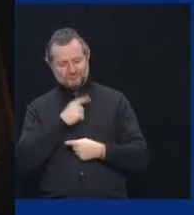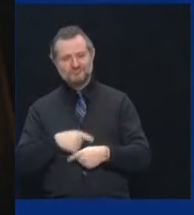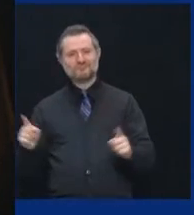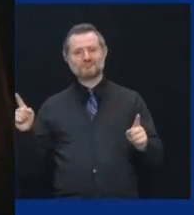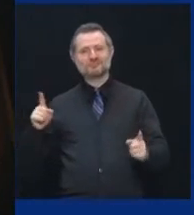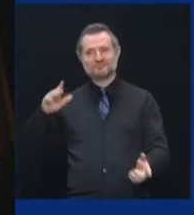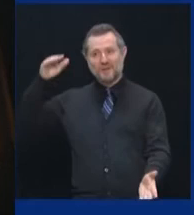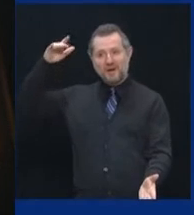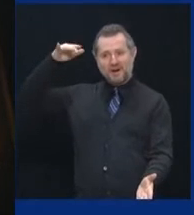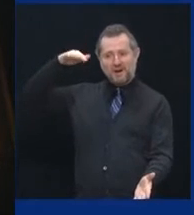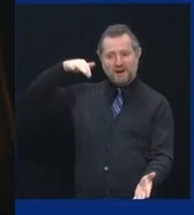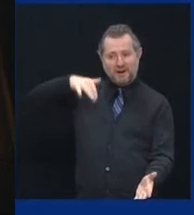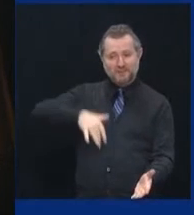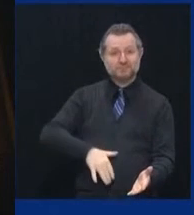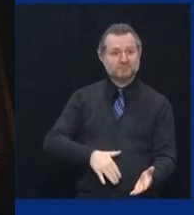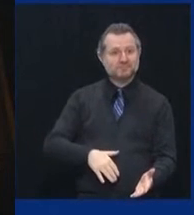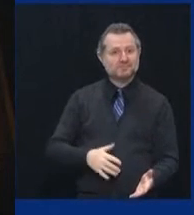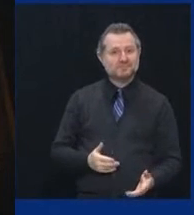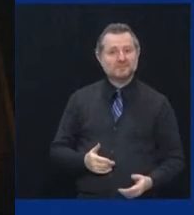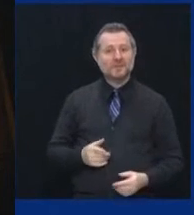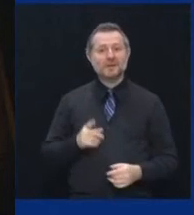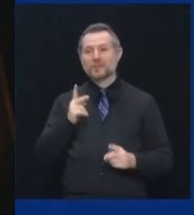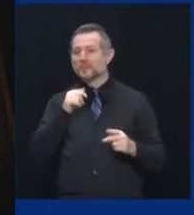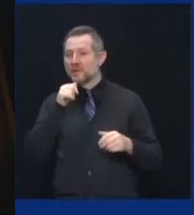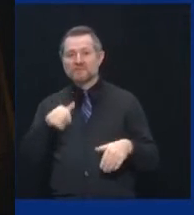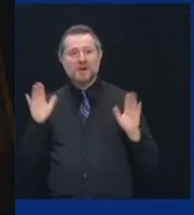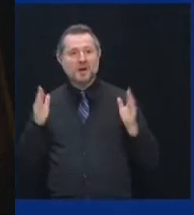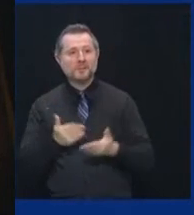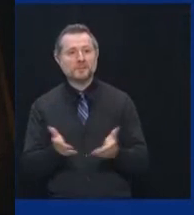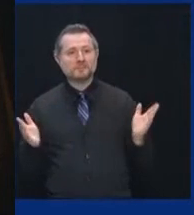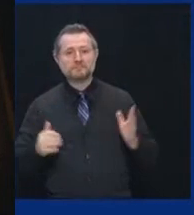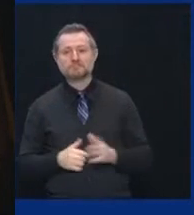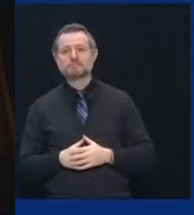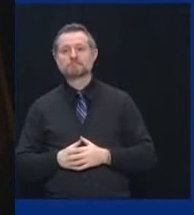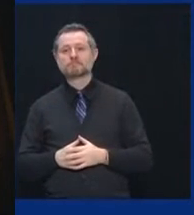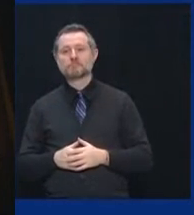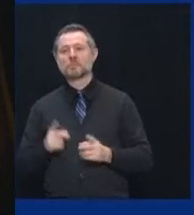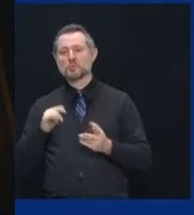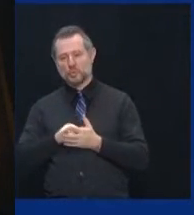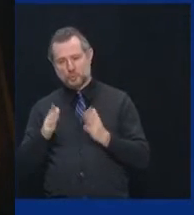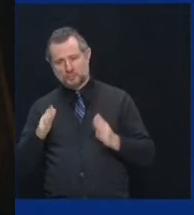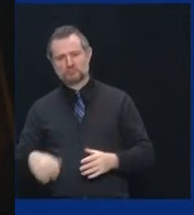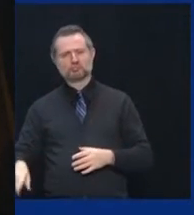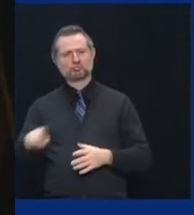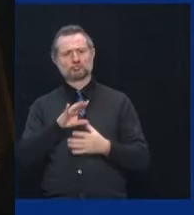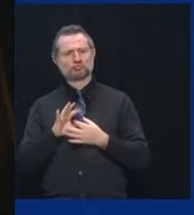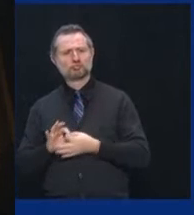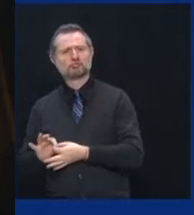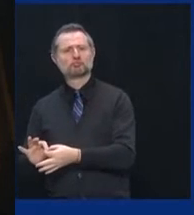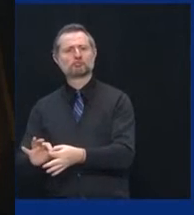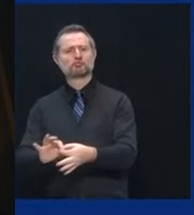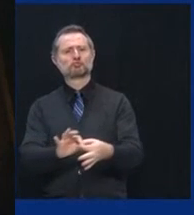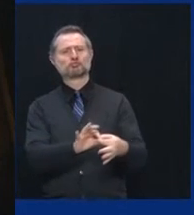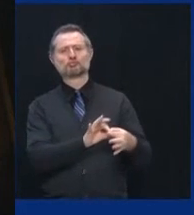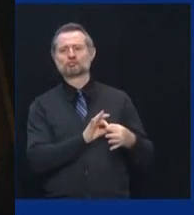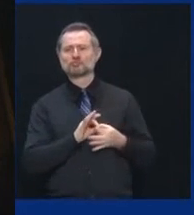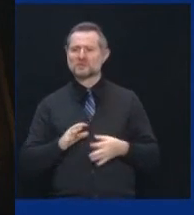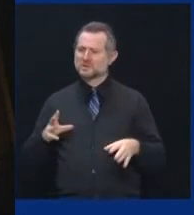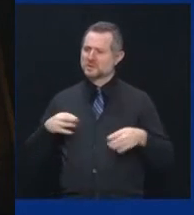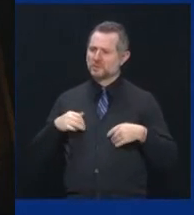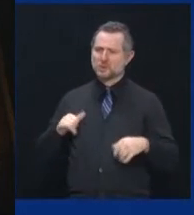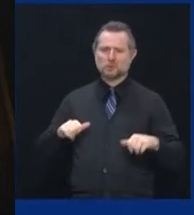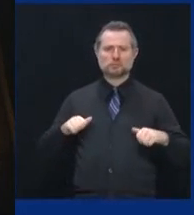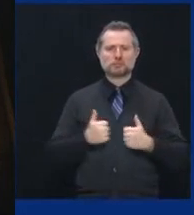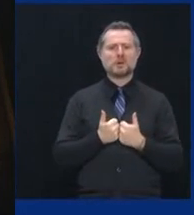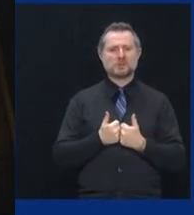would, and they wouldn't give up. And New Yorkers united, and they rose to the occasion.